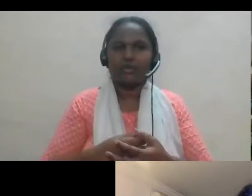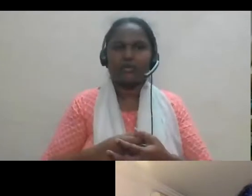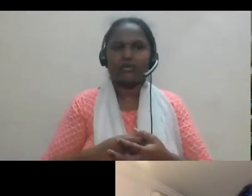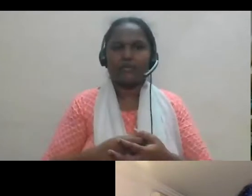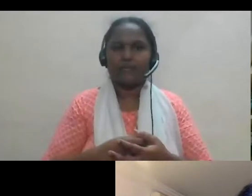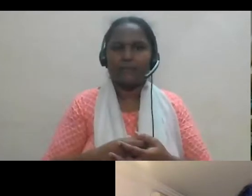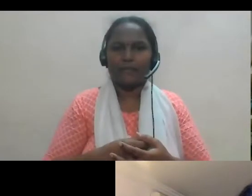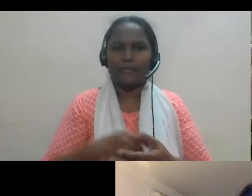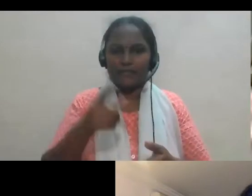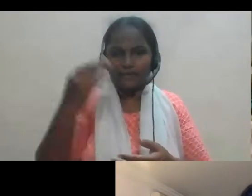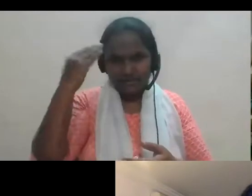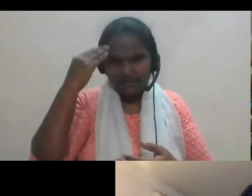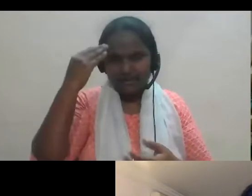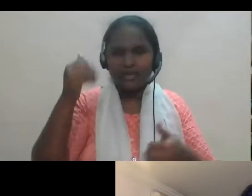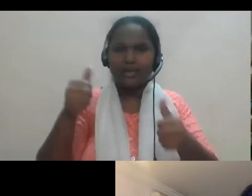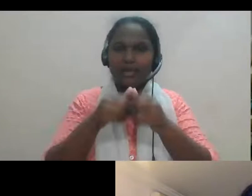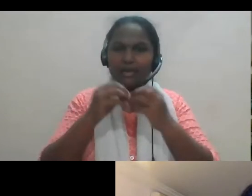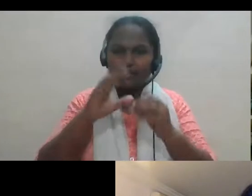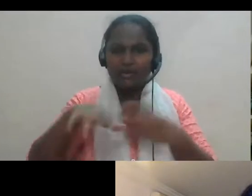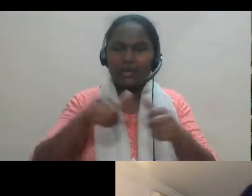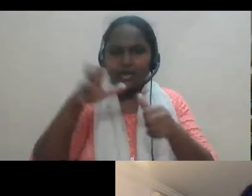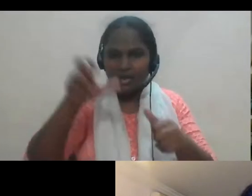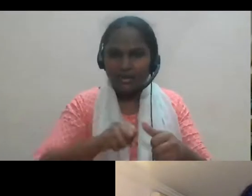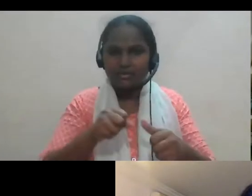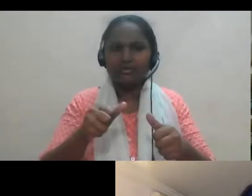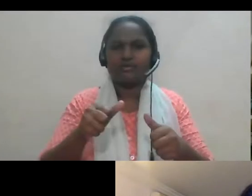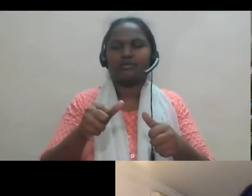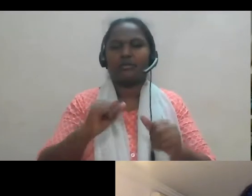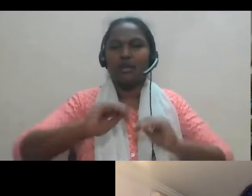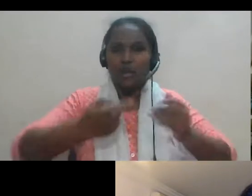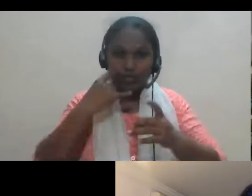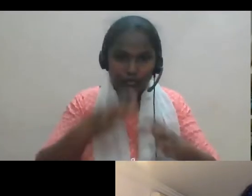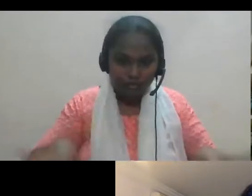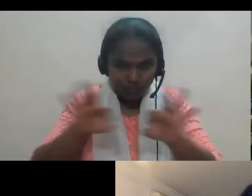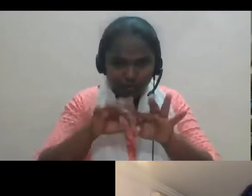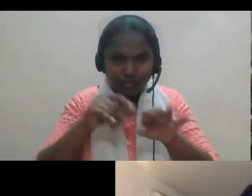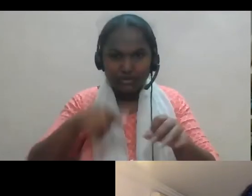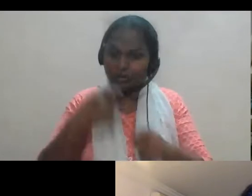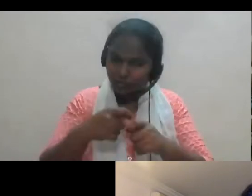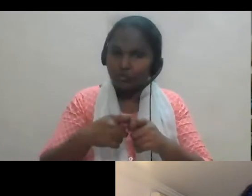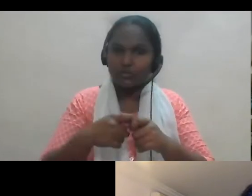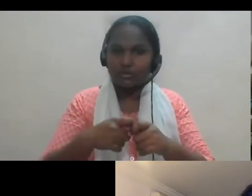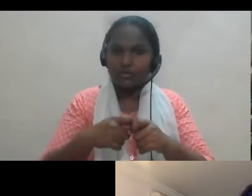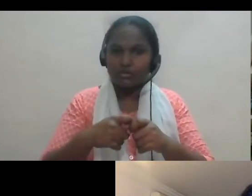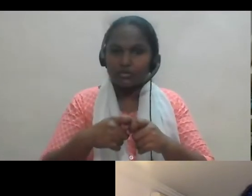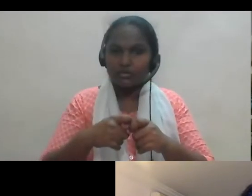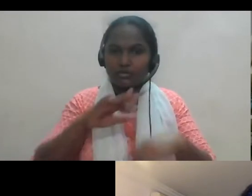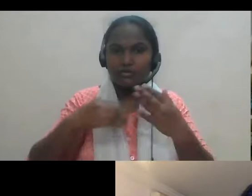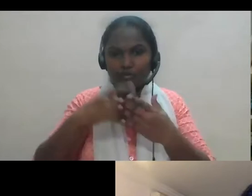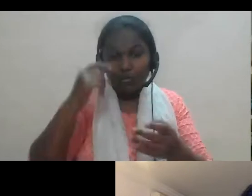and you know, enable access and visibility to, how important is the work of